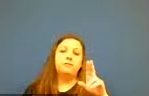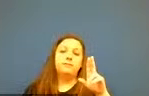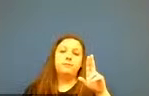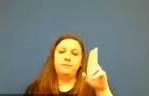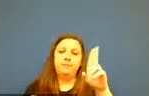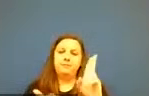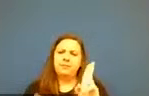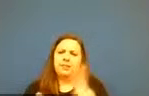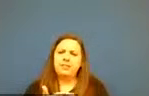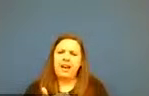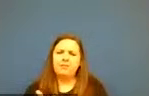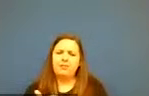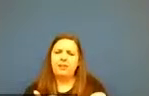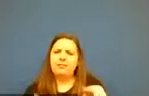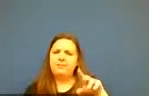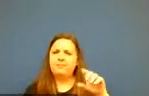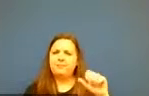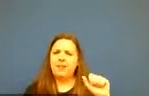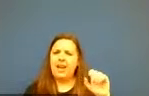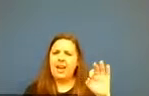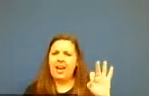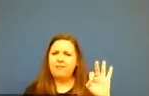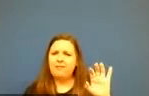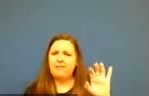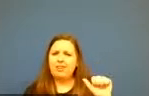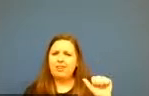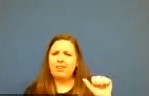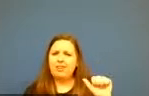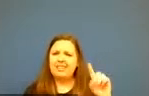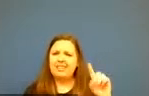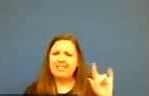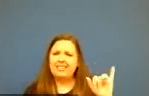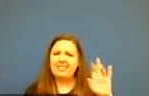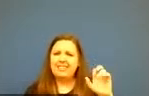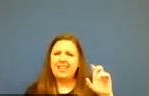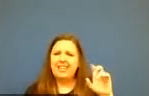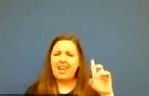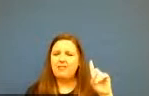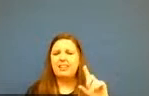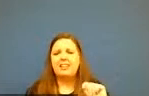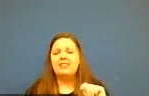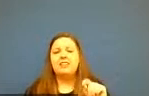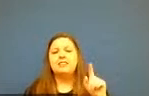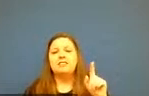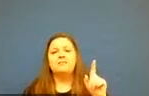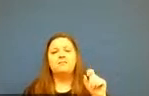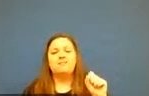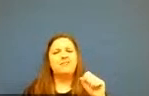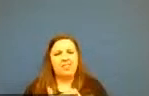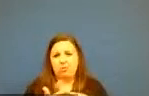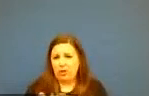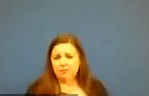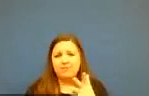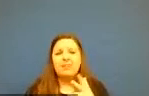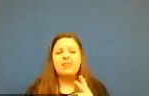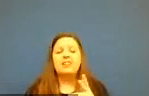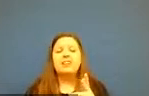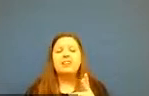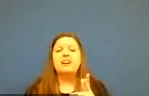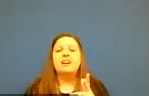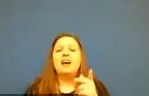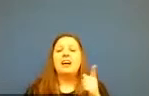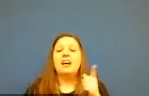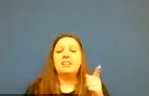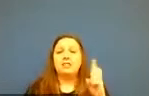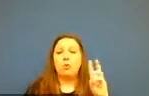was saying minutes. But now, as I stated in that meeting, the affidavit